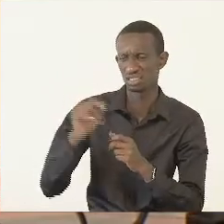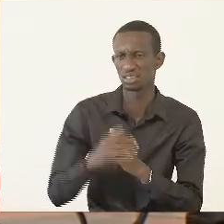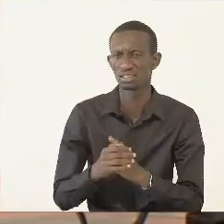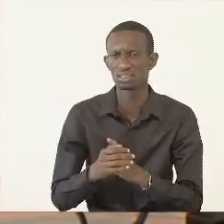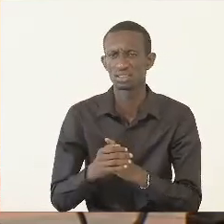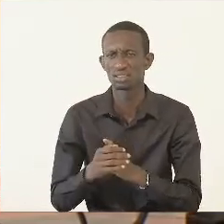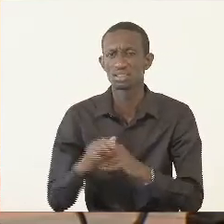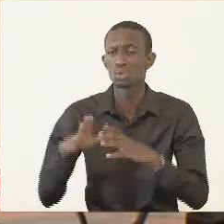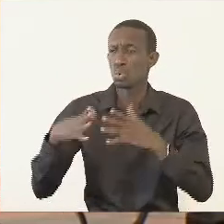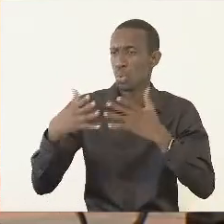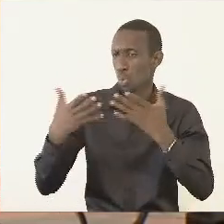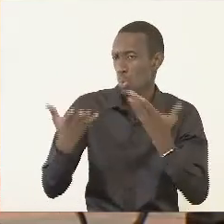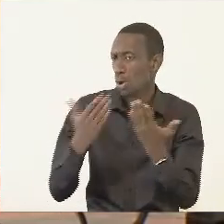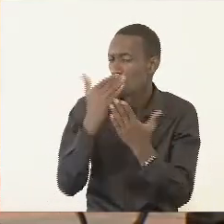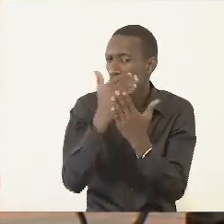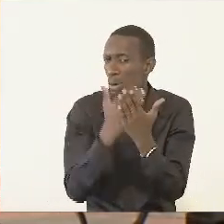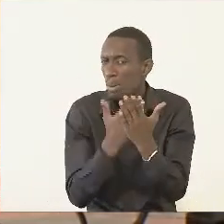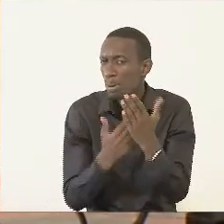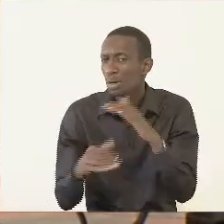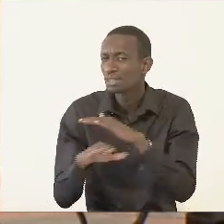Is it a category of the bases?